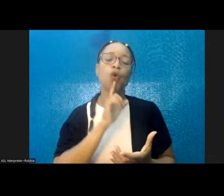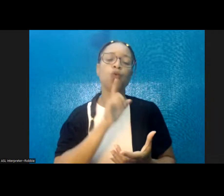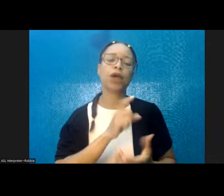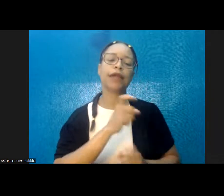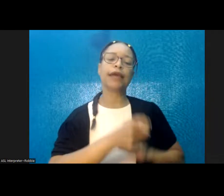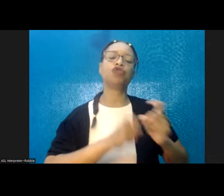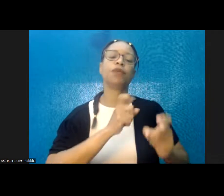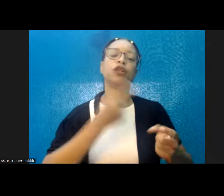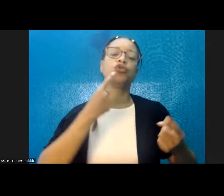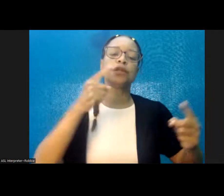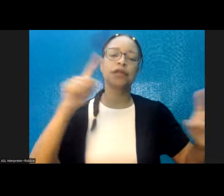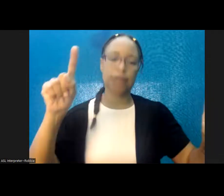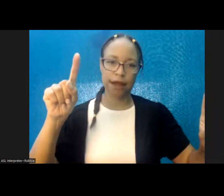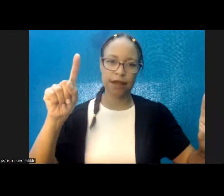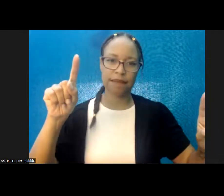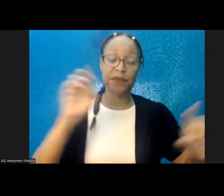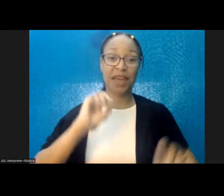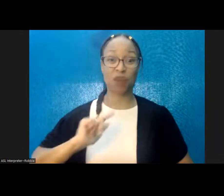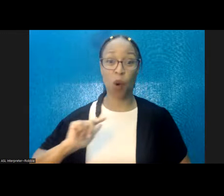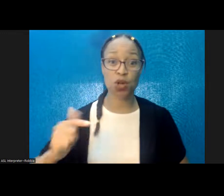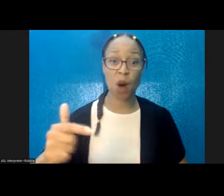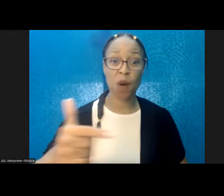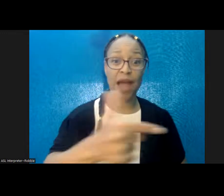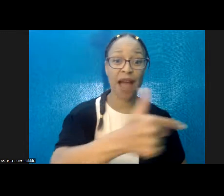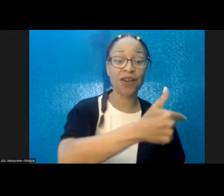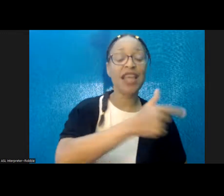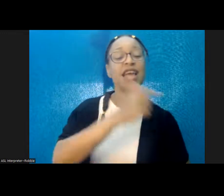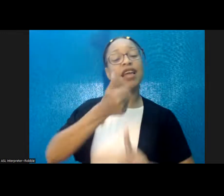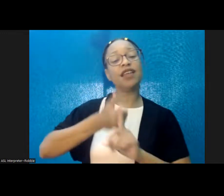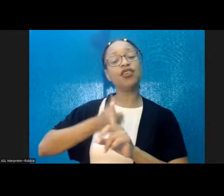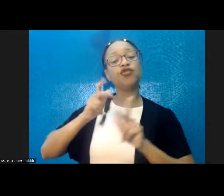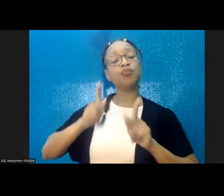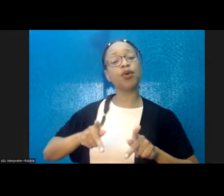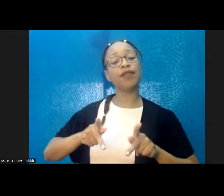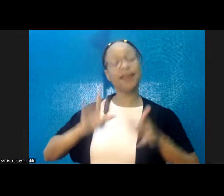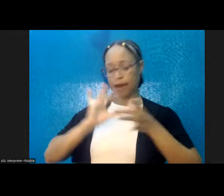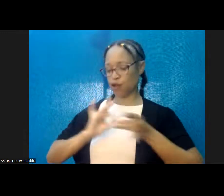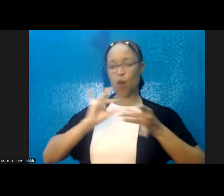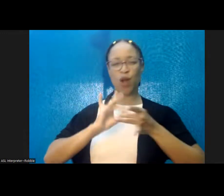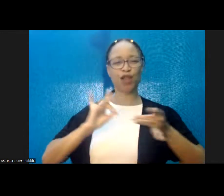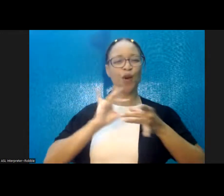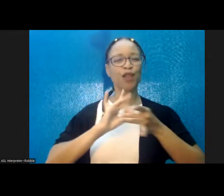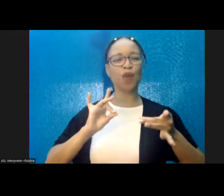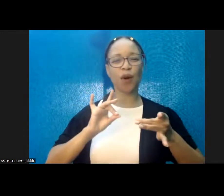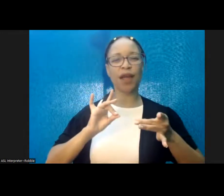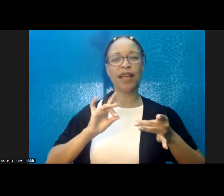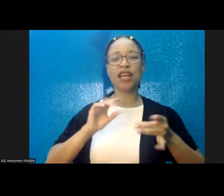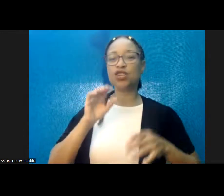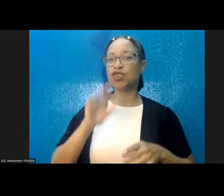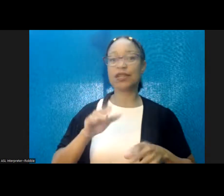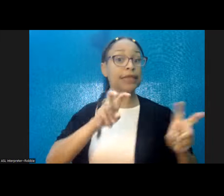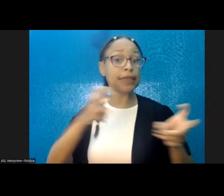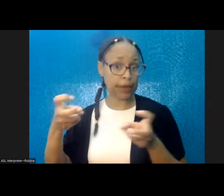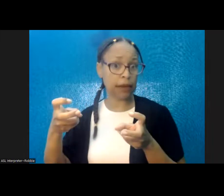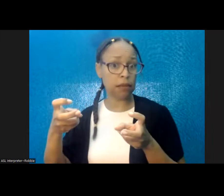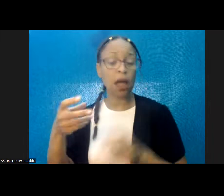your success? So we're going to go around and each person will have a chance to tell their story, capturing those in the theme, and then see